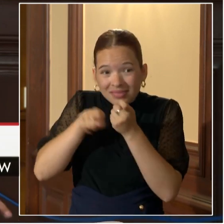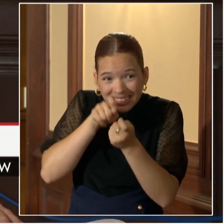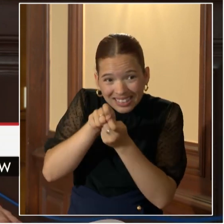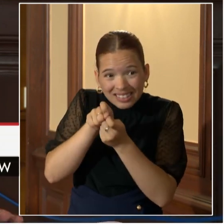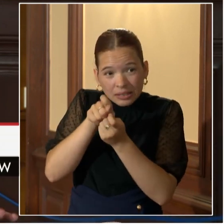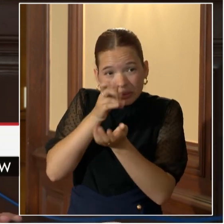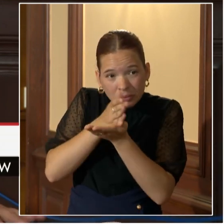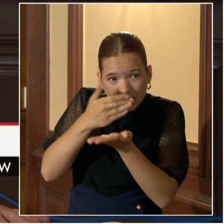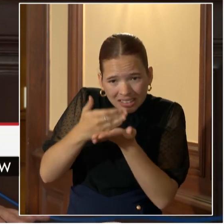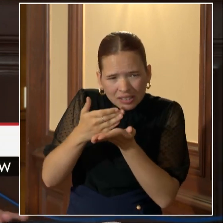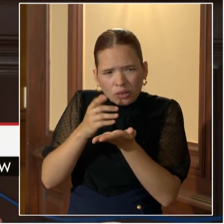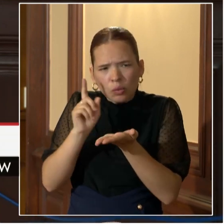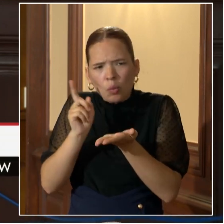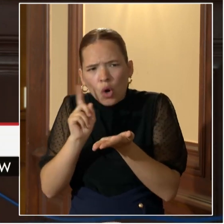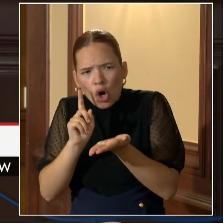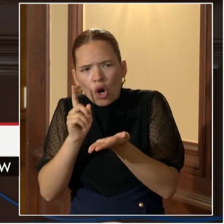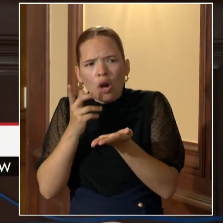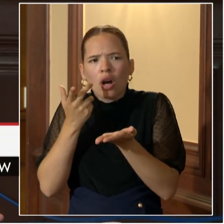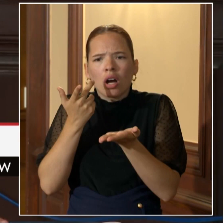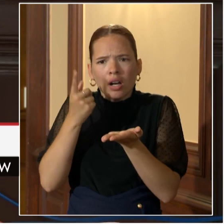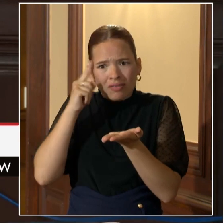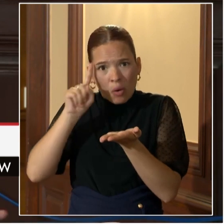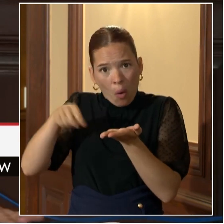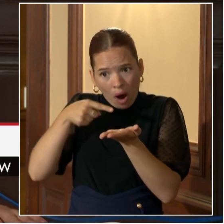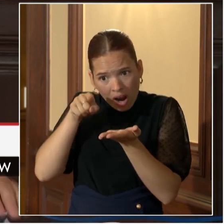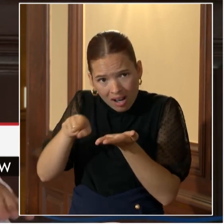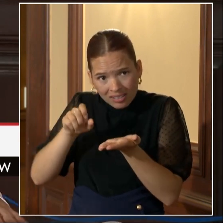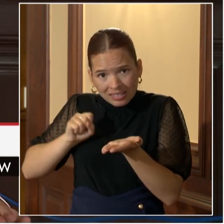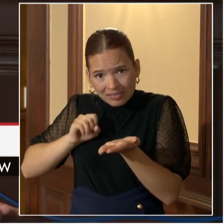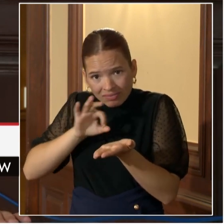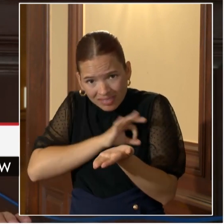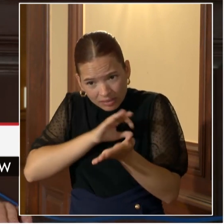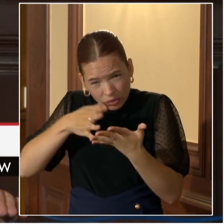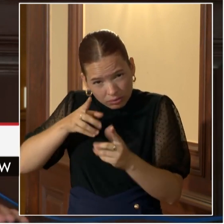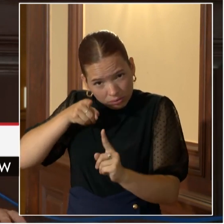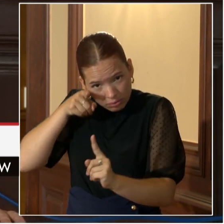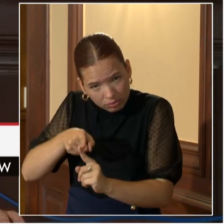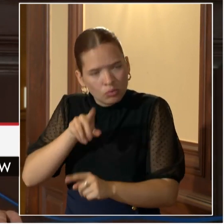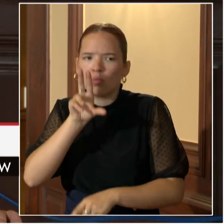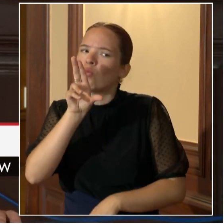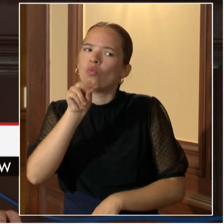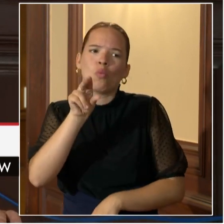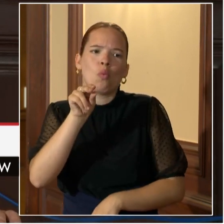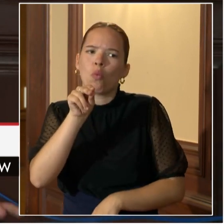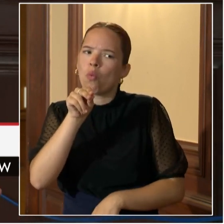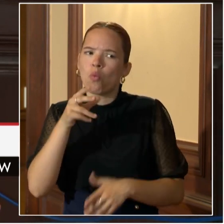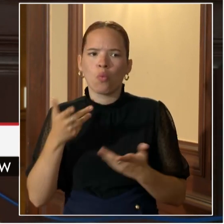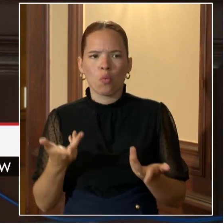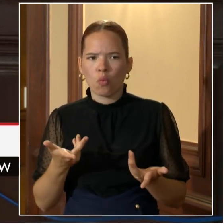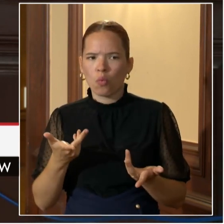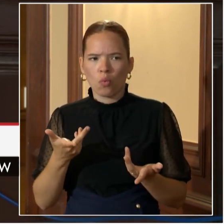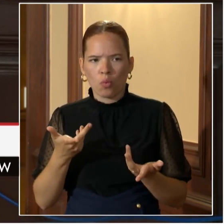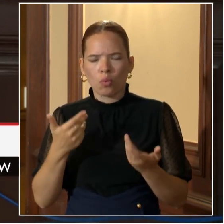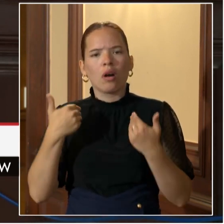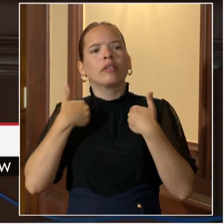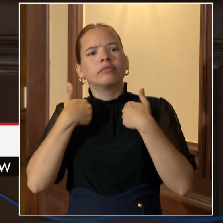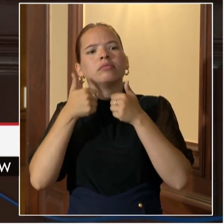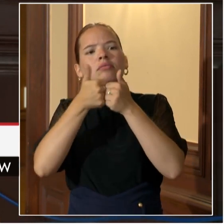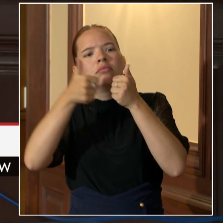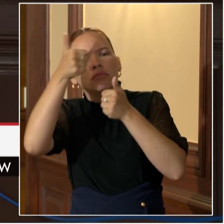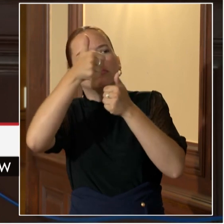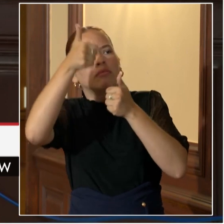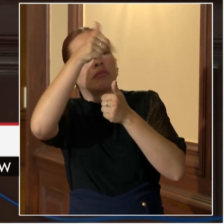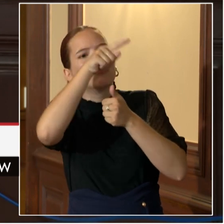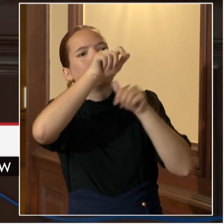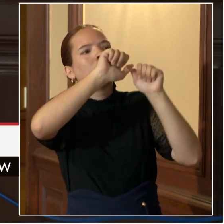individuals. These issues are handled through the agency's acting executive director. But here's what it does do. It does fulfill the legal requirement